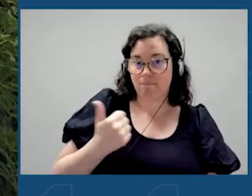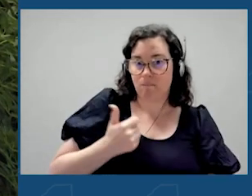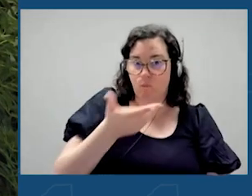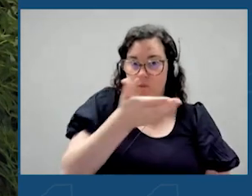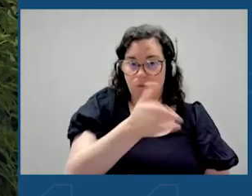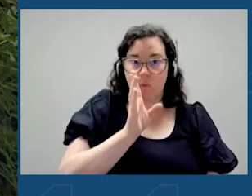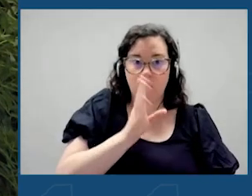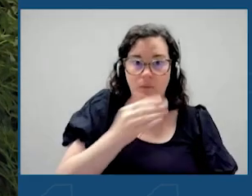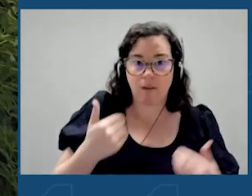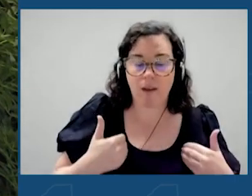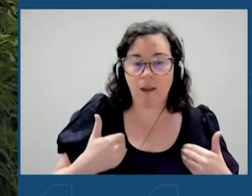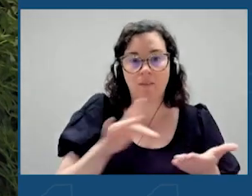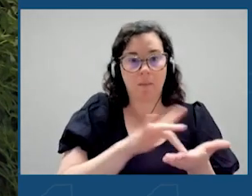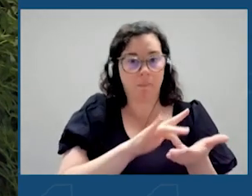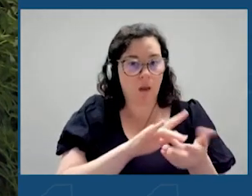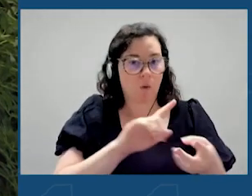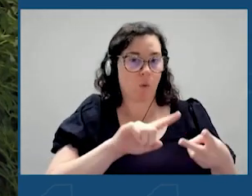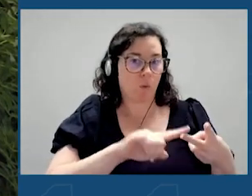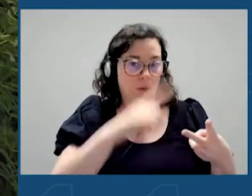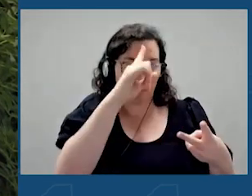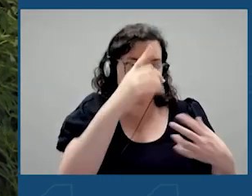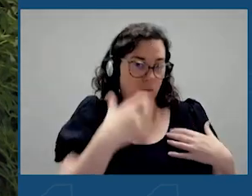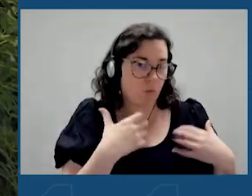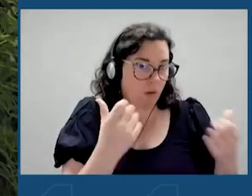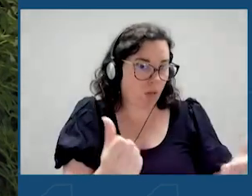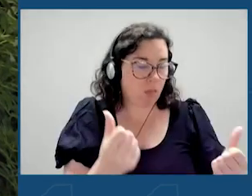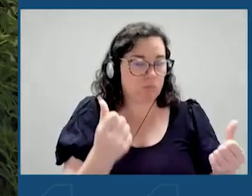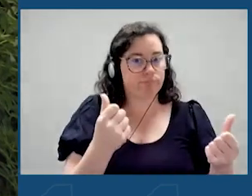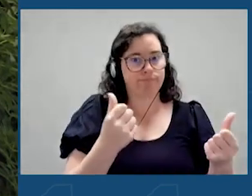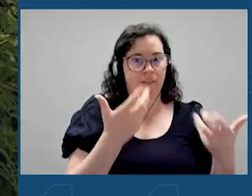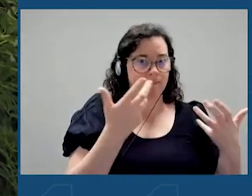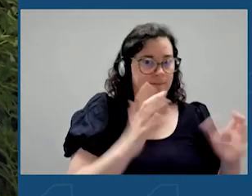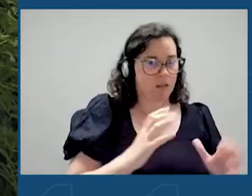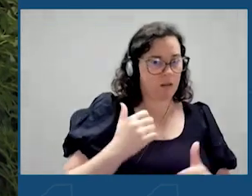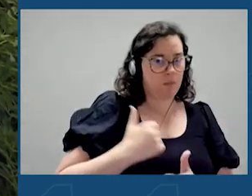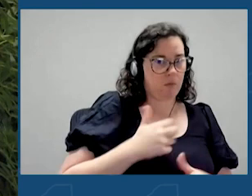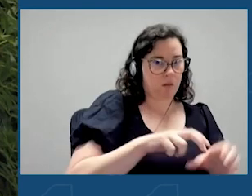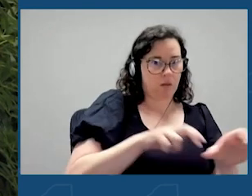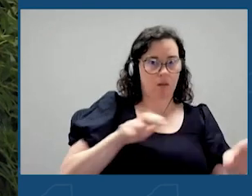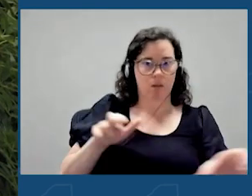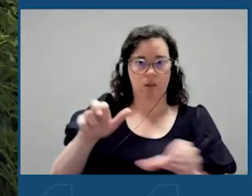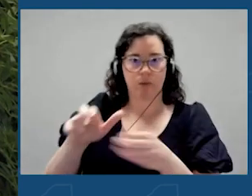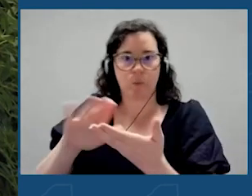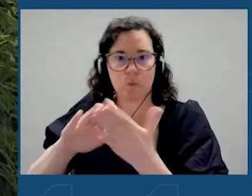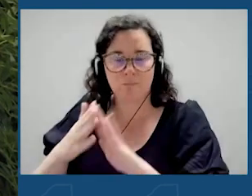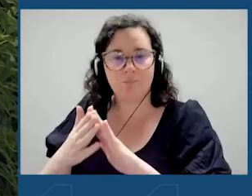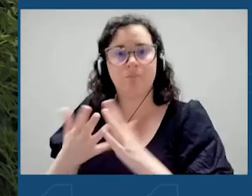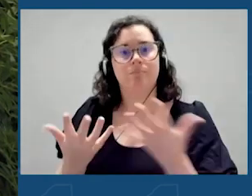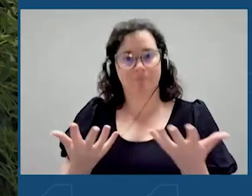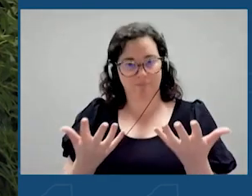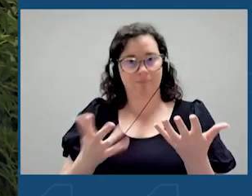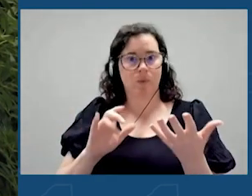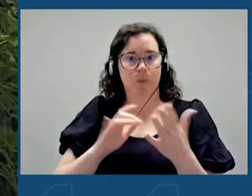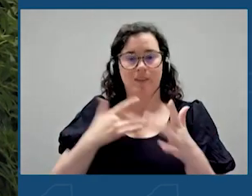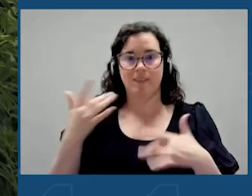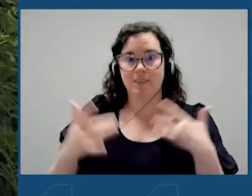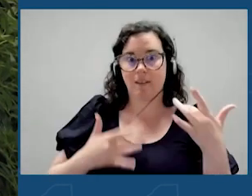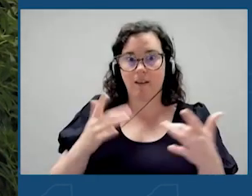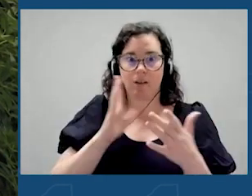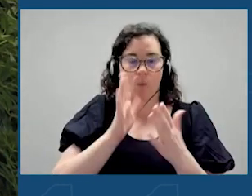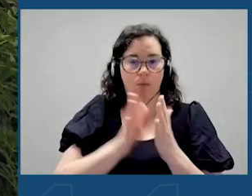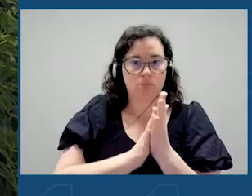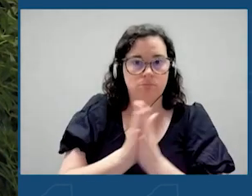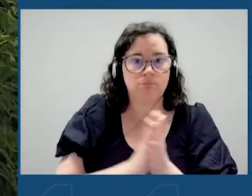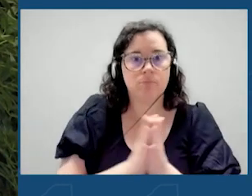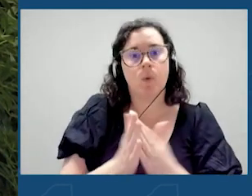medical, mental health side, reentry. So we're very excited about how that may take off and fill a real need. There's women health